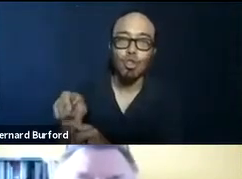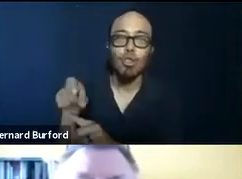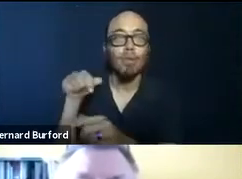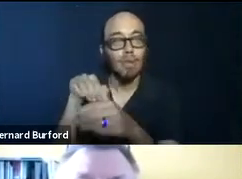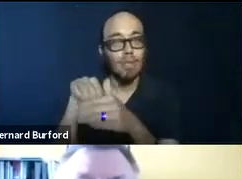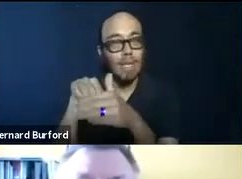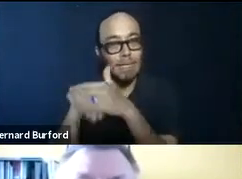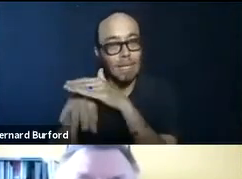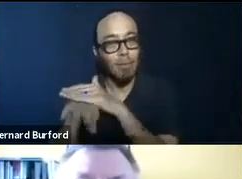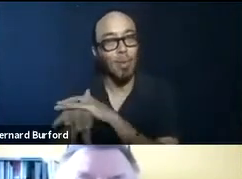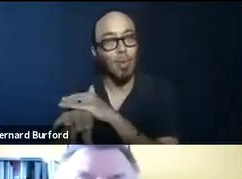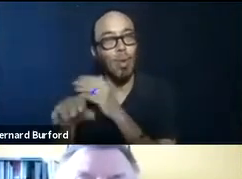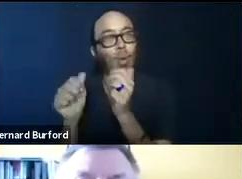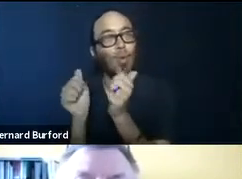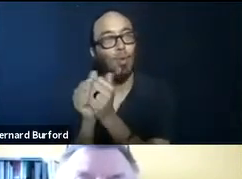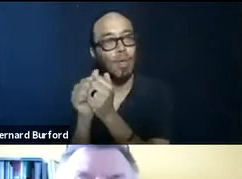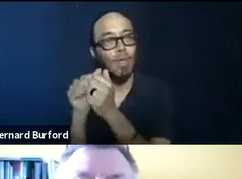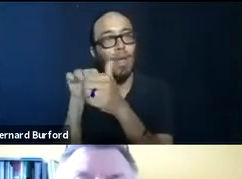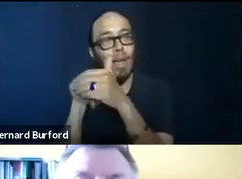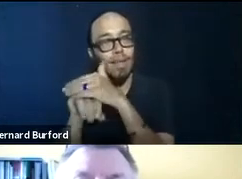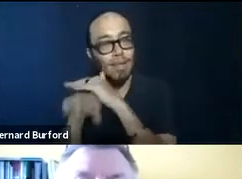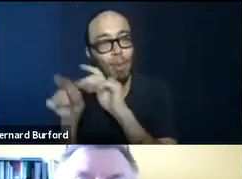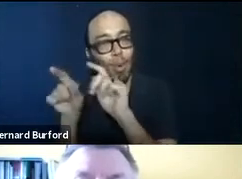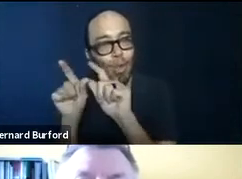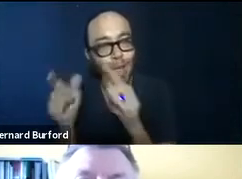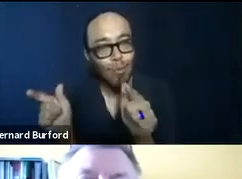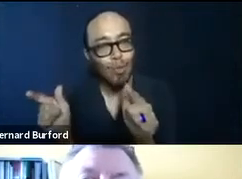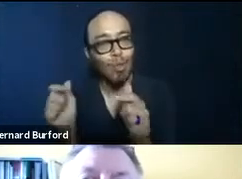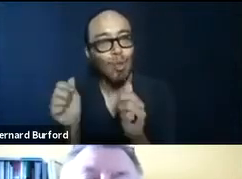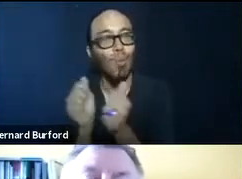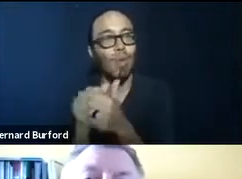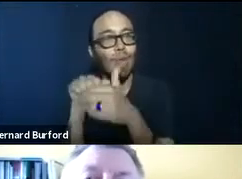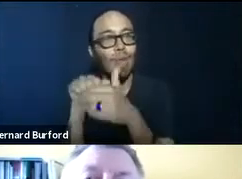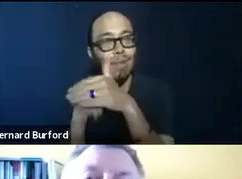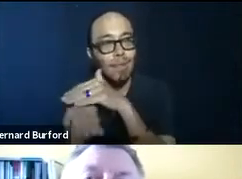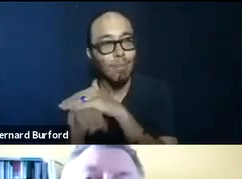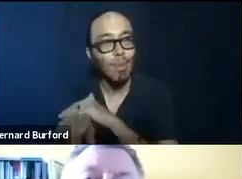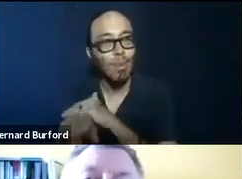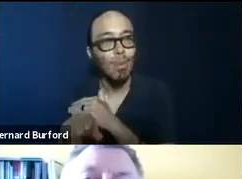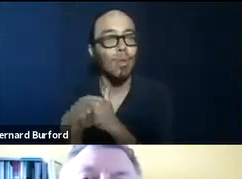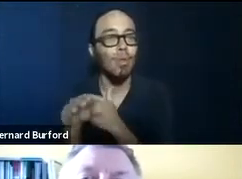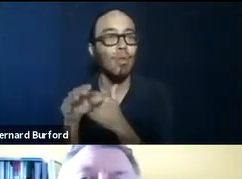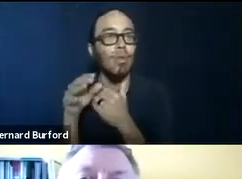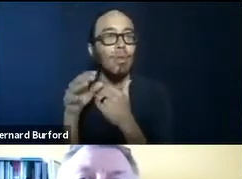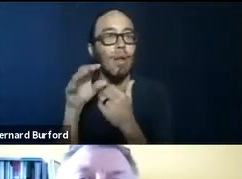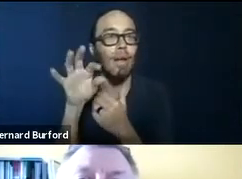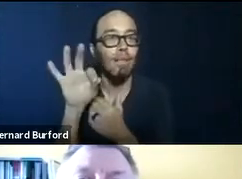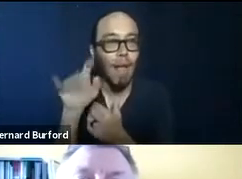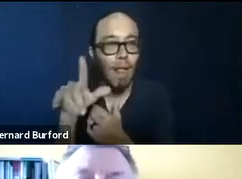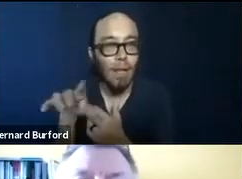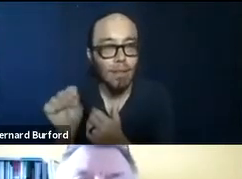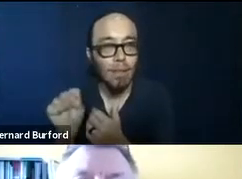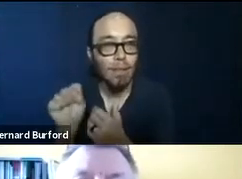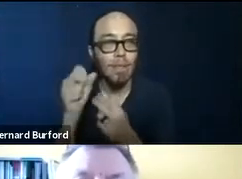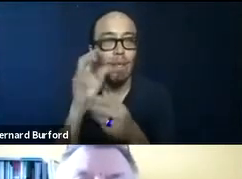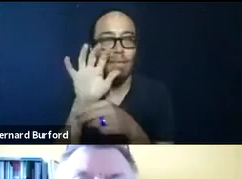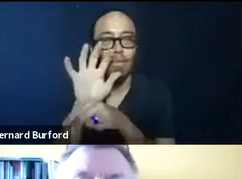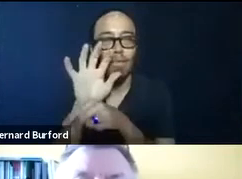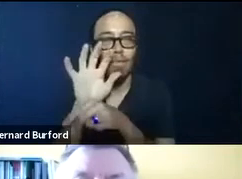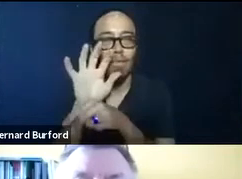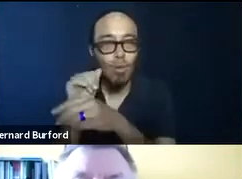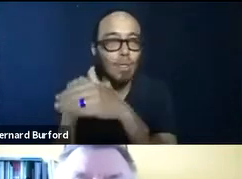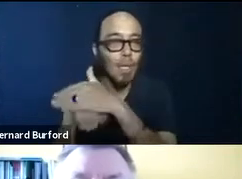accessible, with accessible language, with accessible files, that the videos will be accessible,